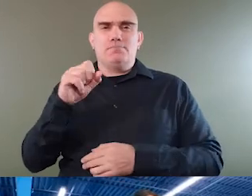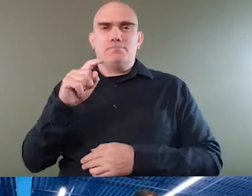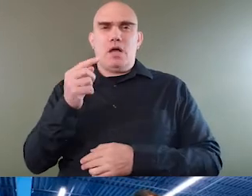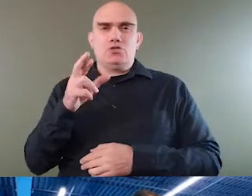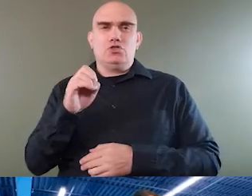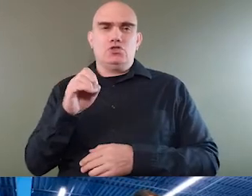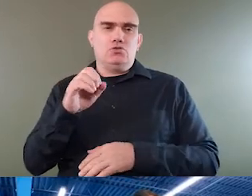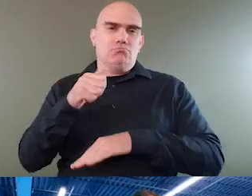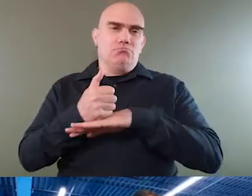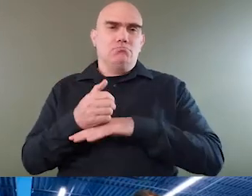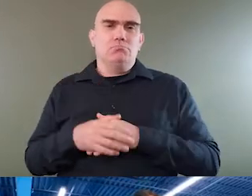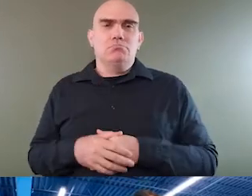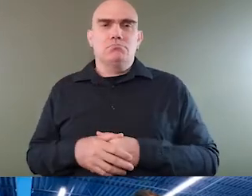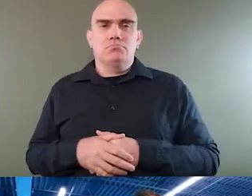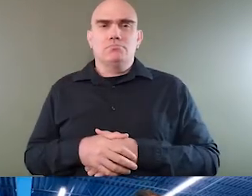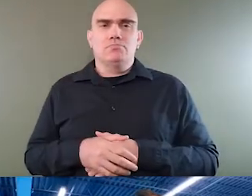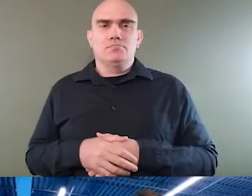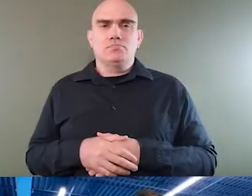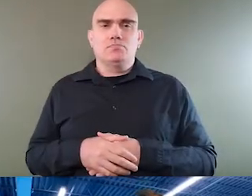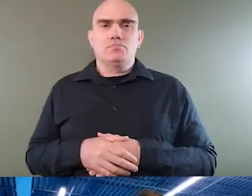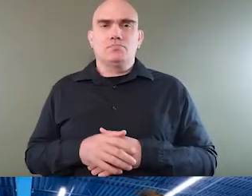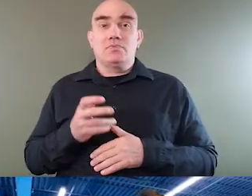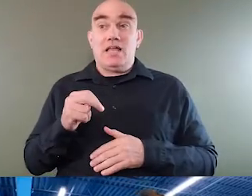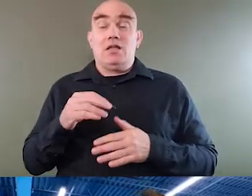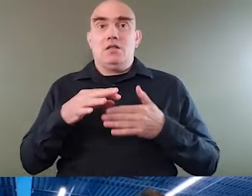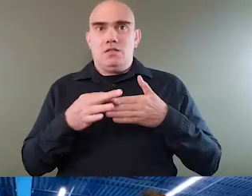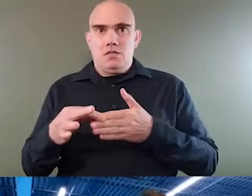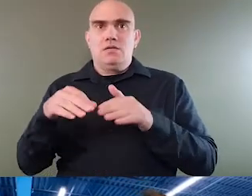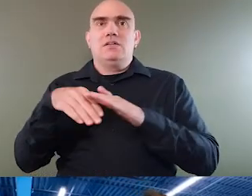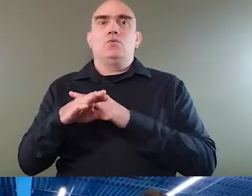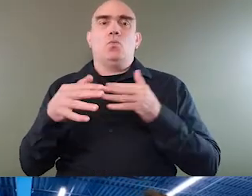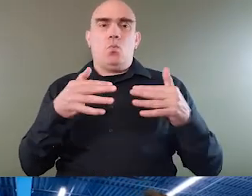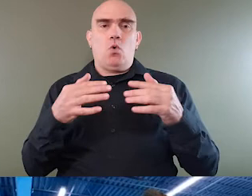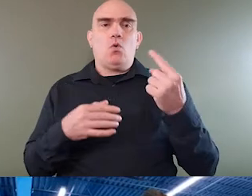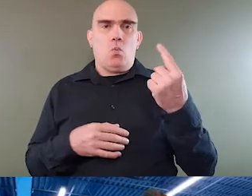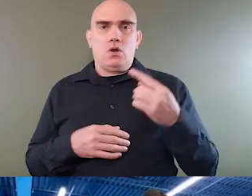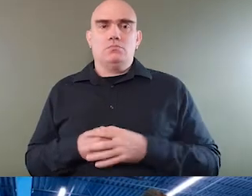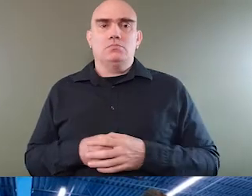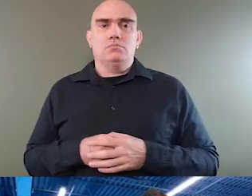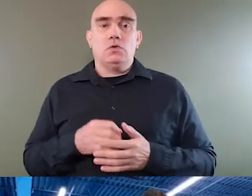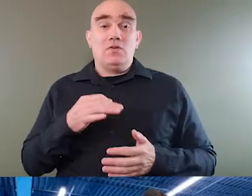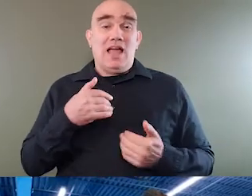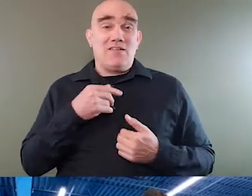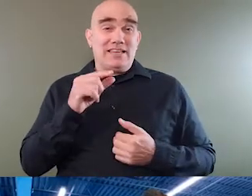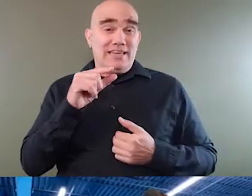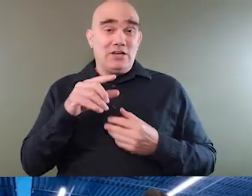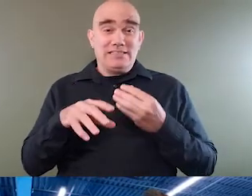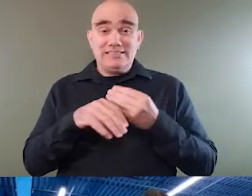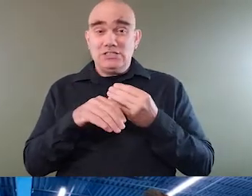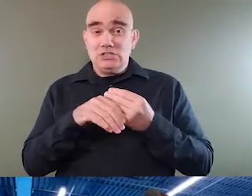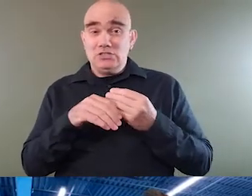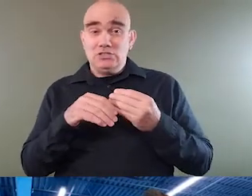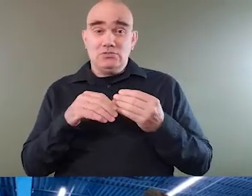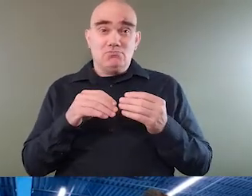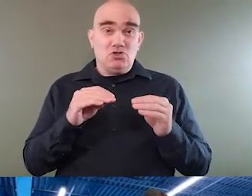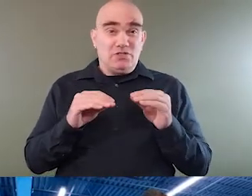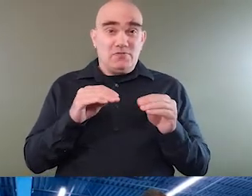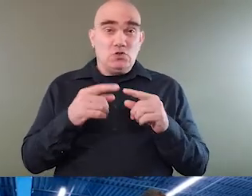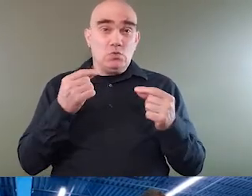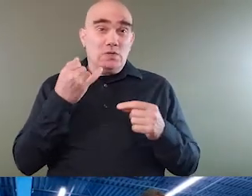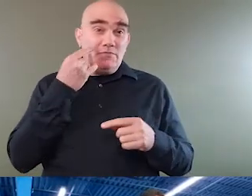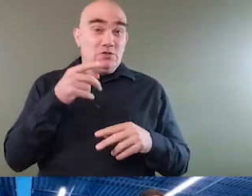And we will do a little chair posture and then move into warrior one. So you have a little additional shifting to do if you're